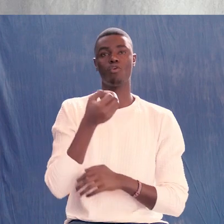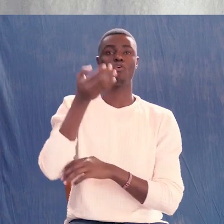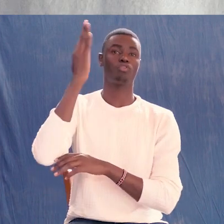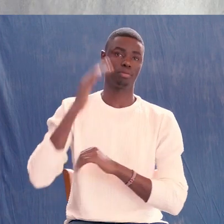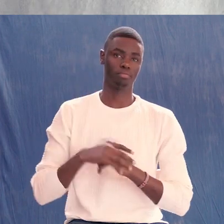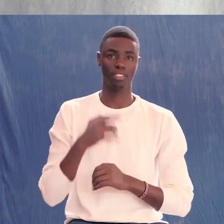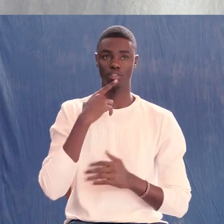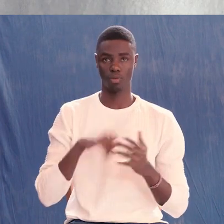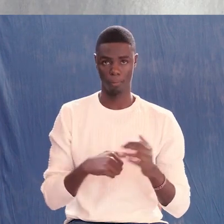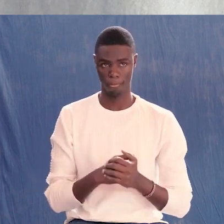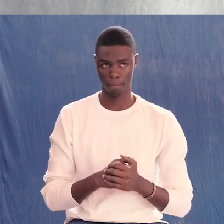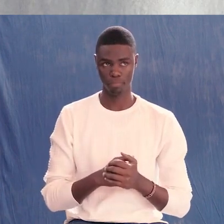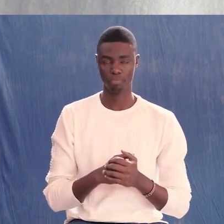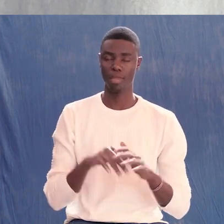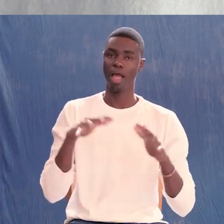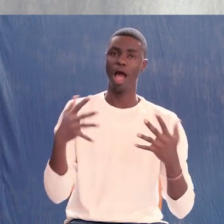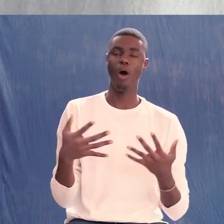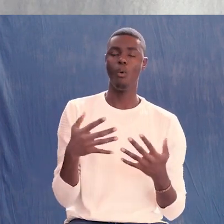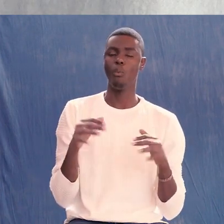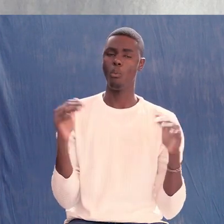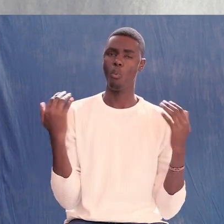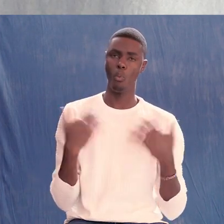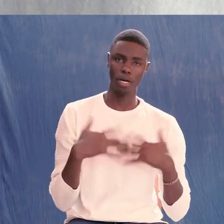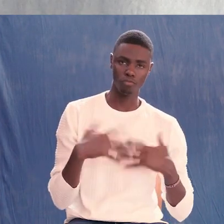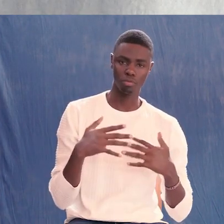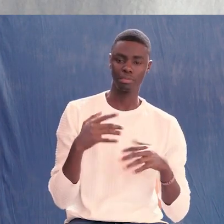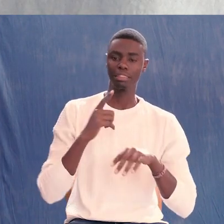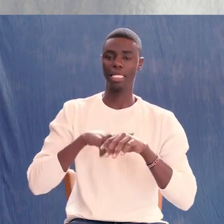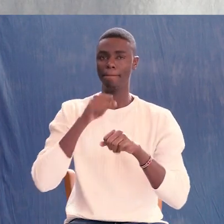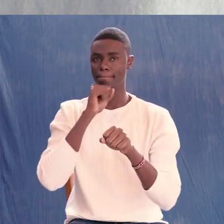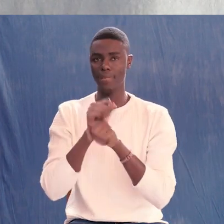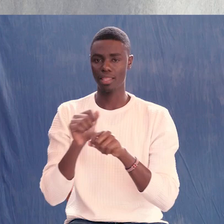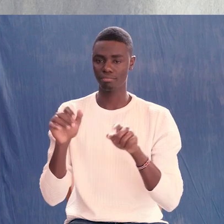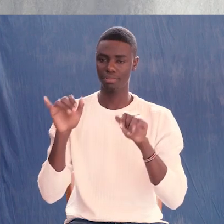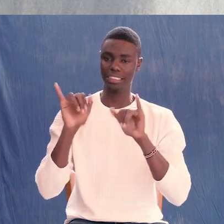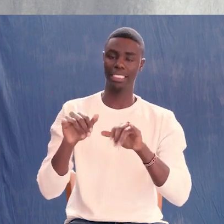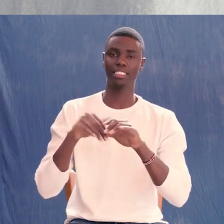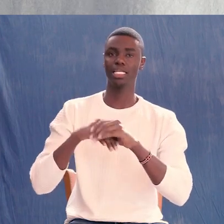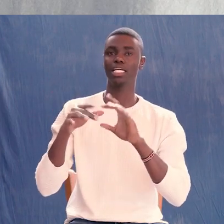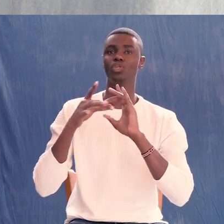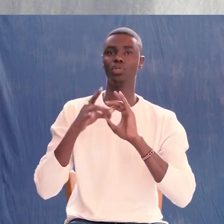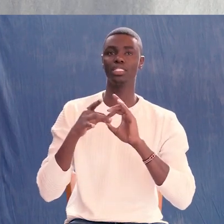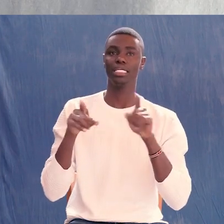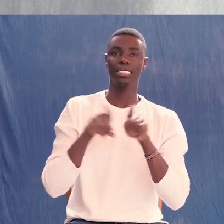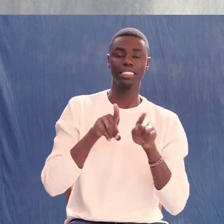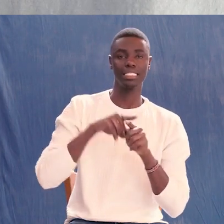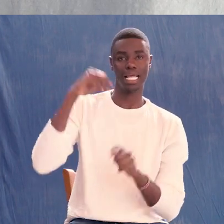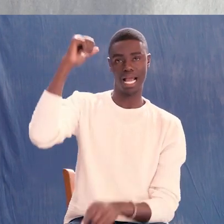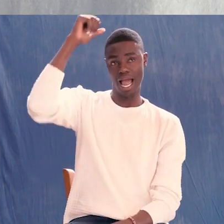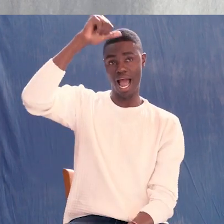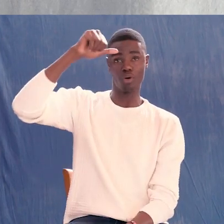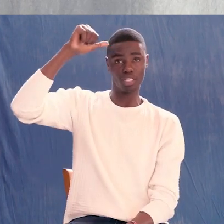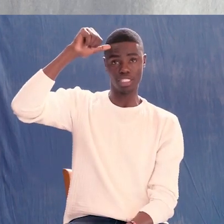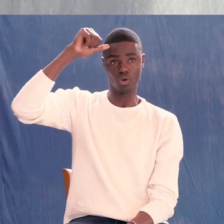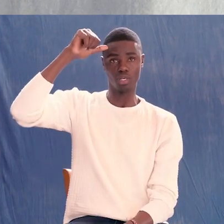He says how wonderful it is when brothers dwell in unity. It is like the anointing oil, the